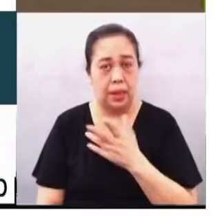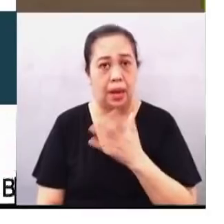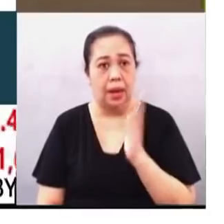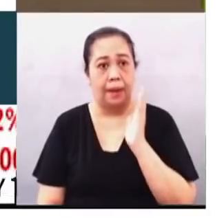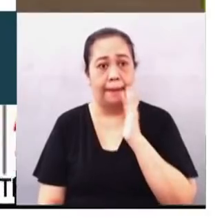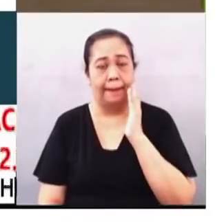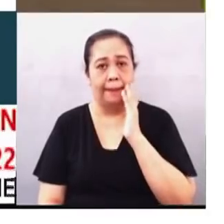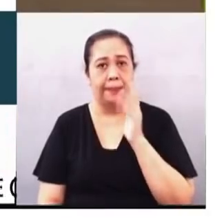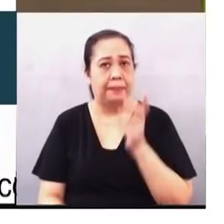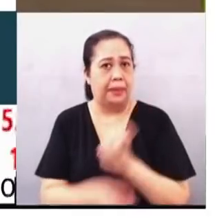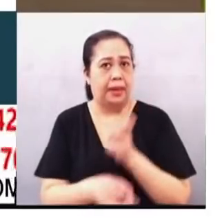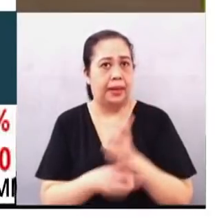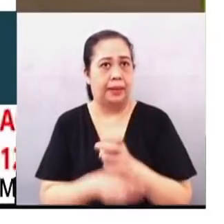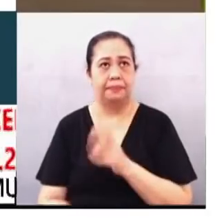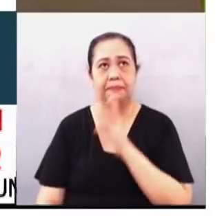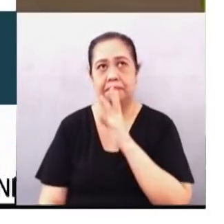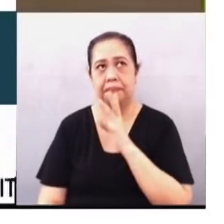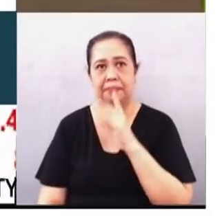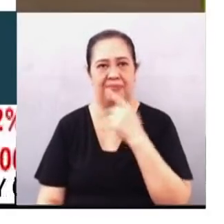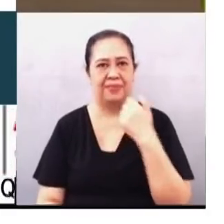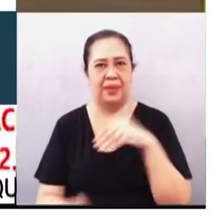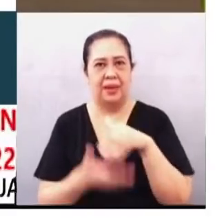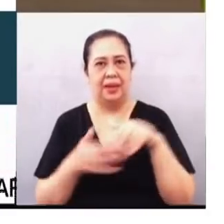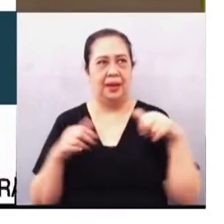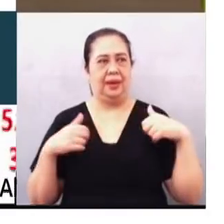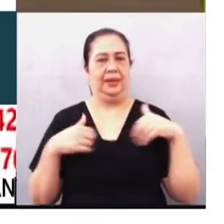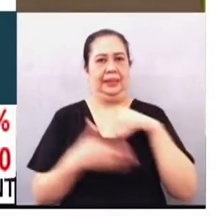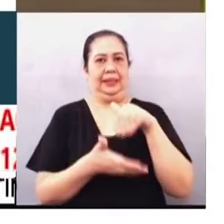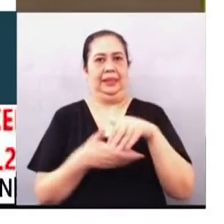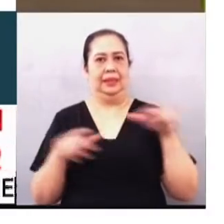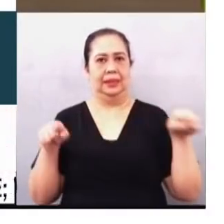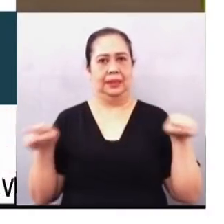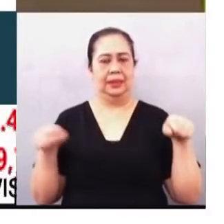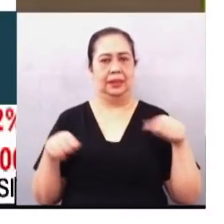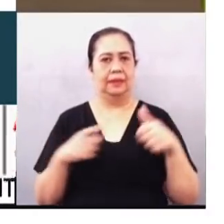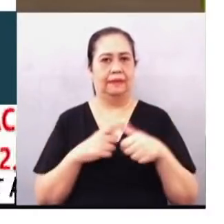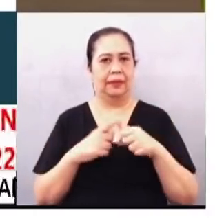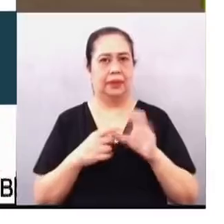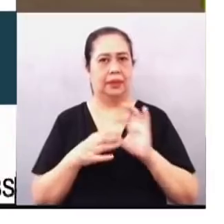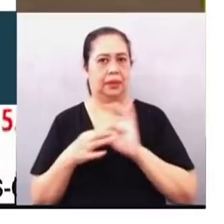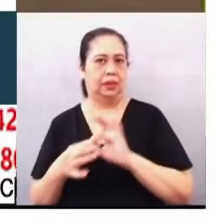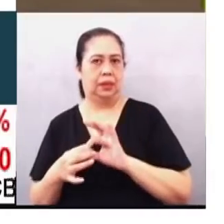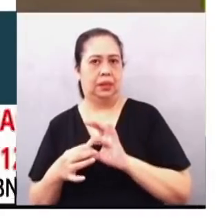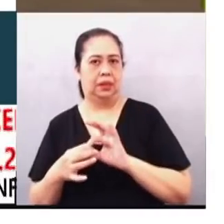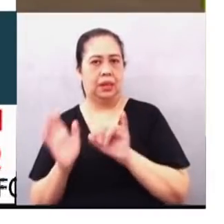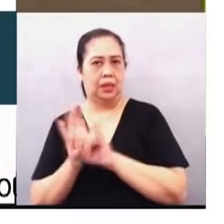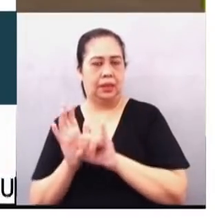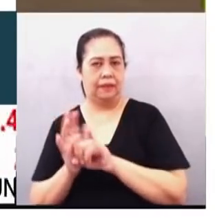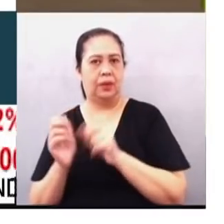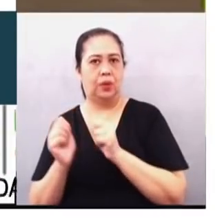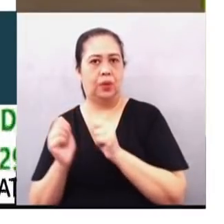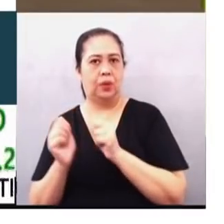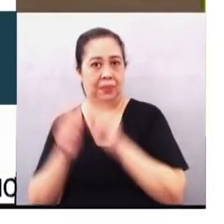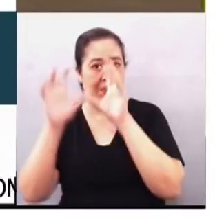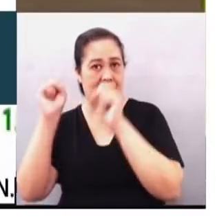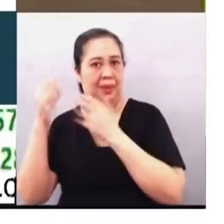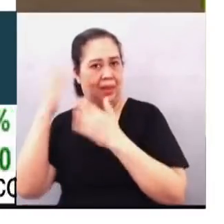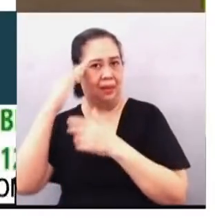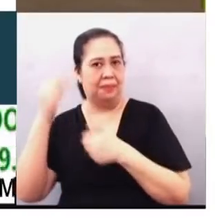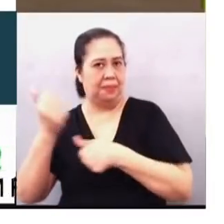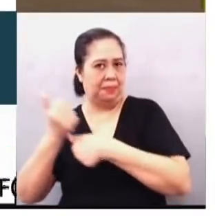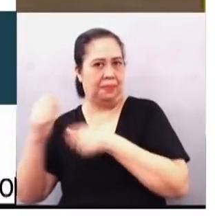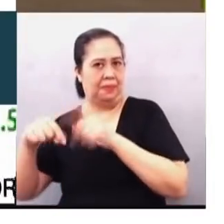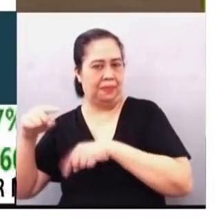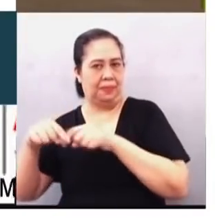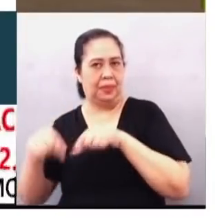But Senator, mahirap magsalita kasi nasa gitna ako eh. I am closely identified with President Duterte. At the same